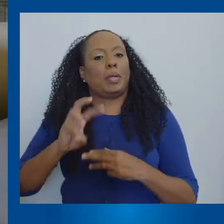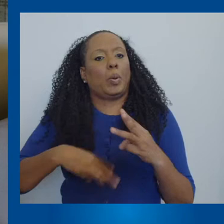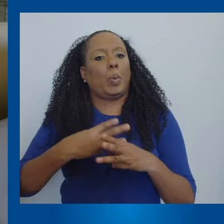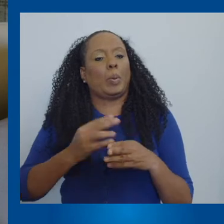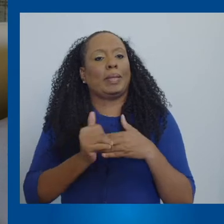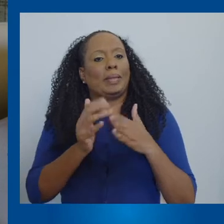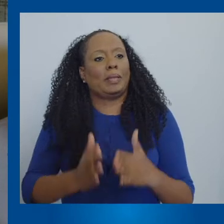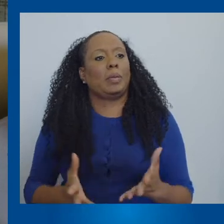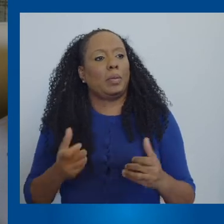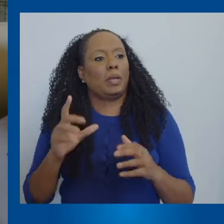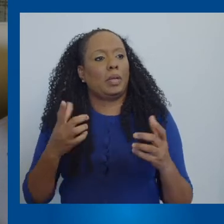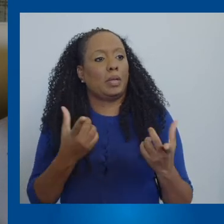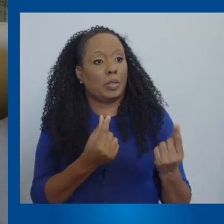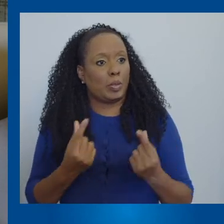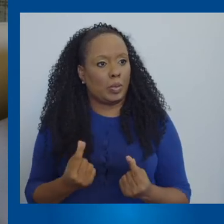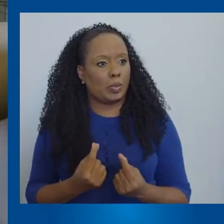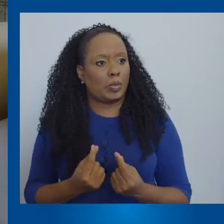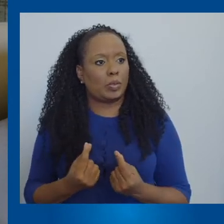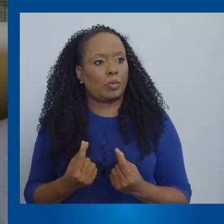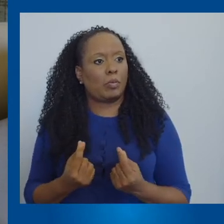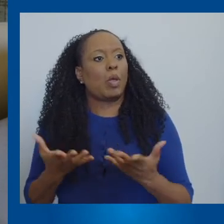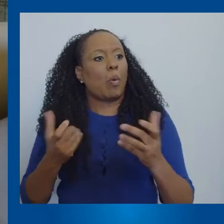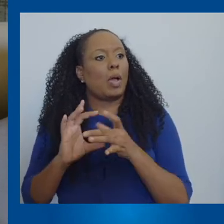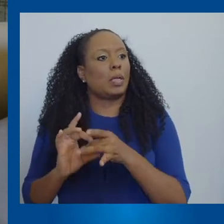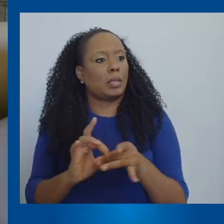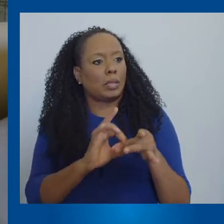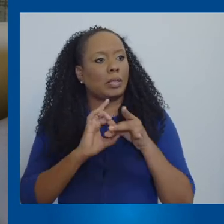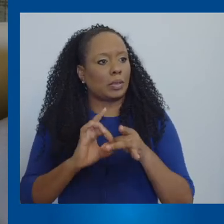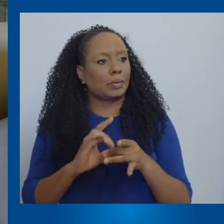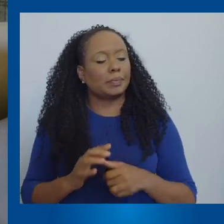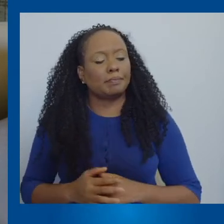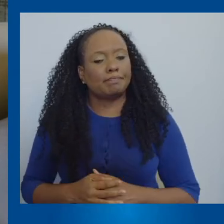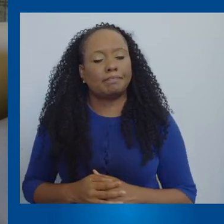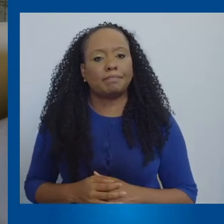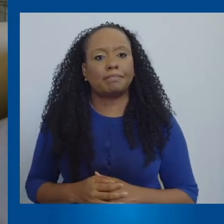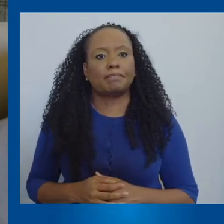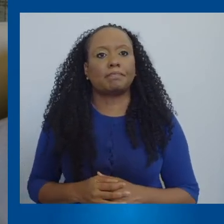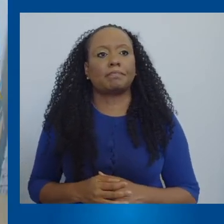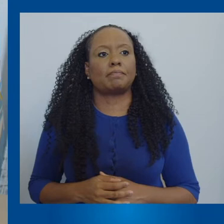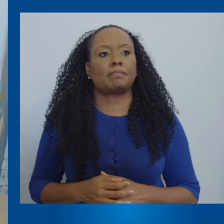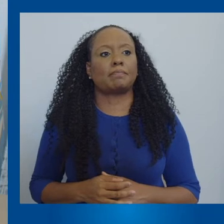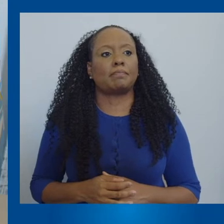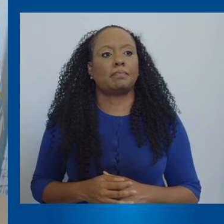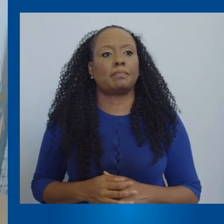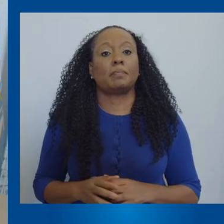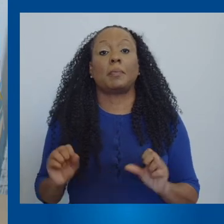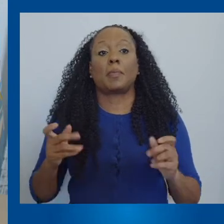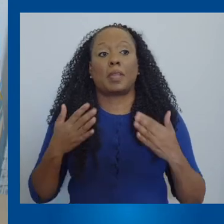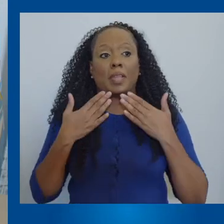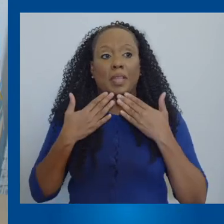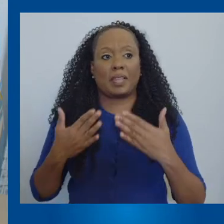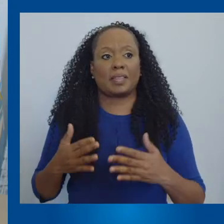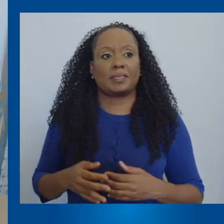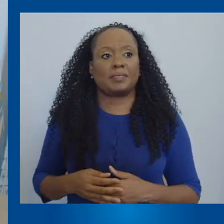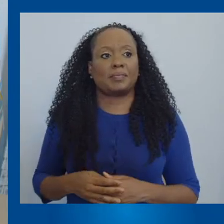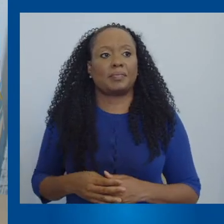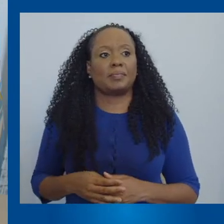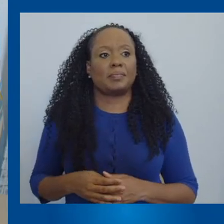plate, we're going to have problems, not just now, but for generations to come. Many thanks, Mr. Deputy Prime